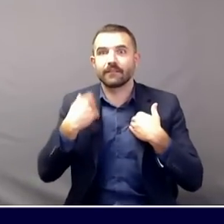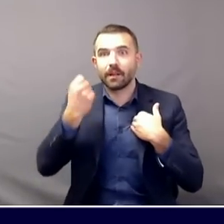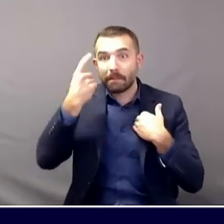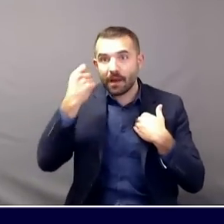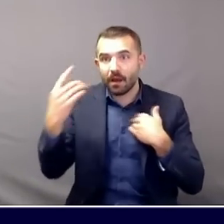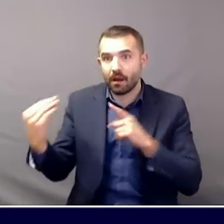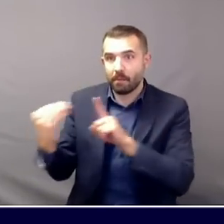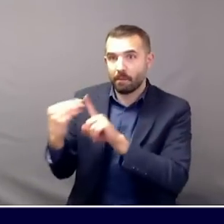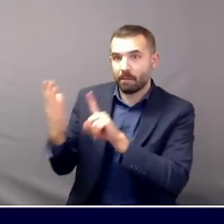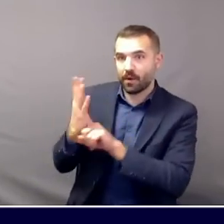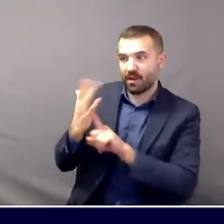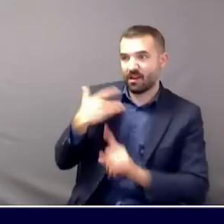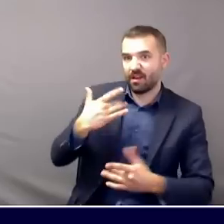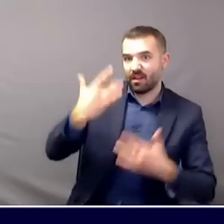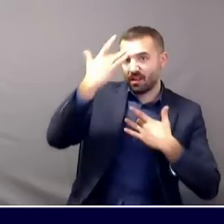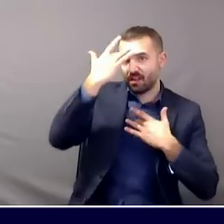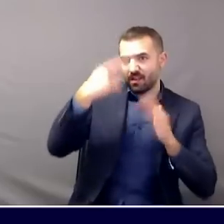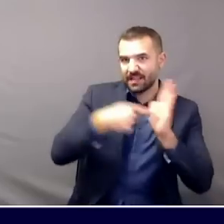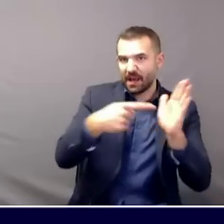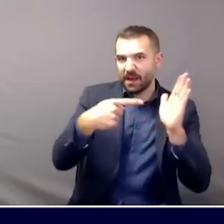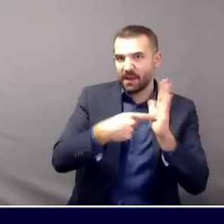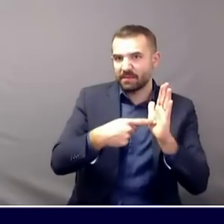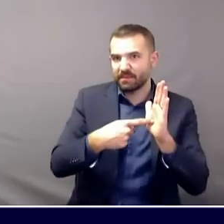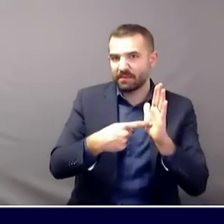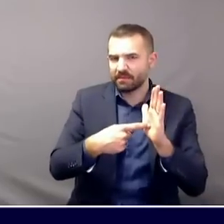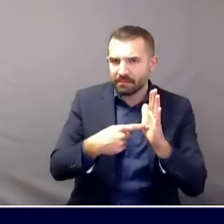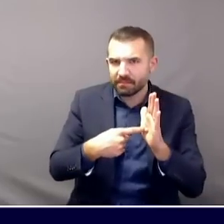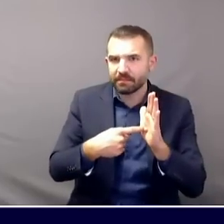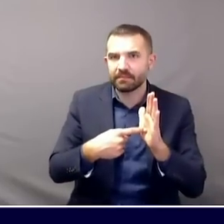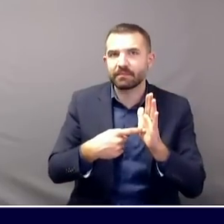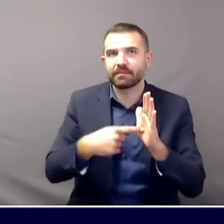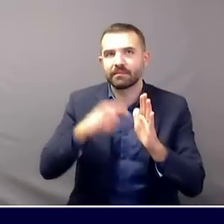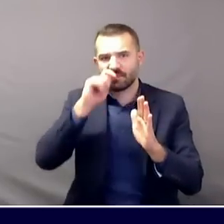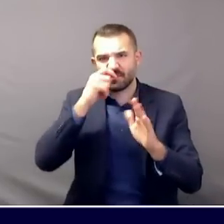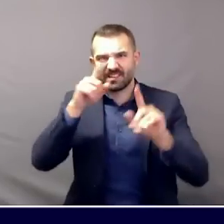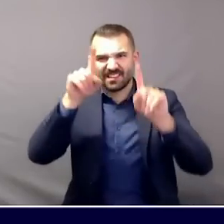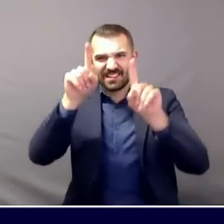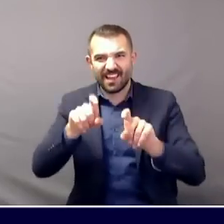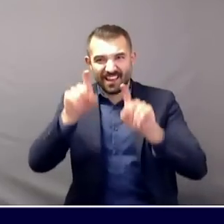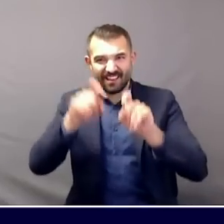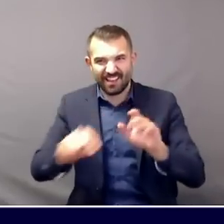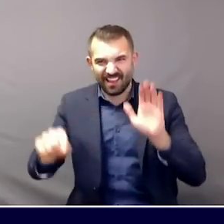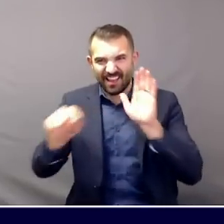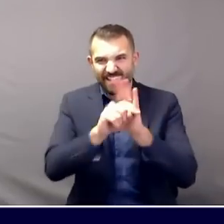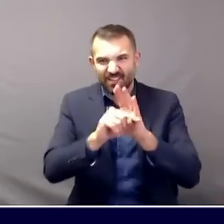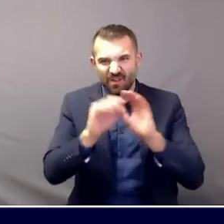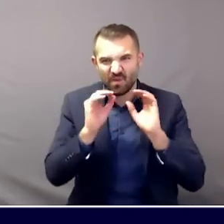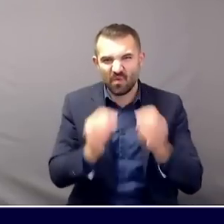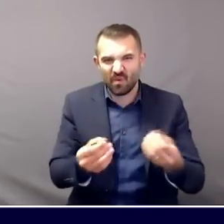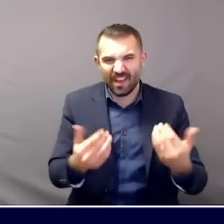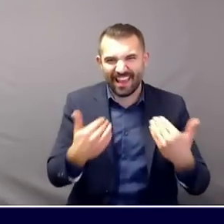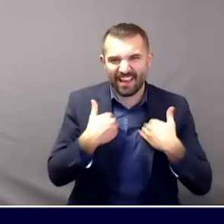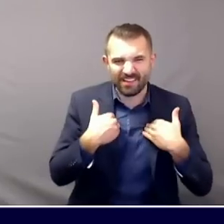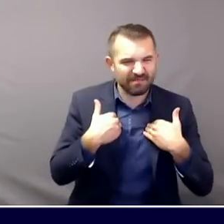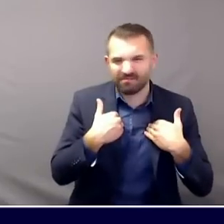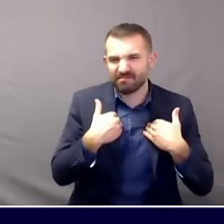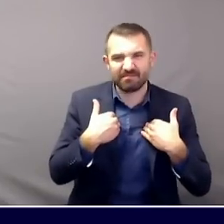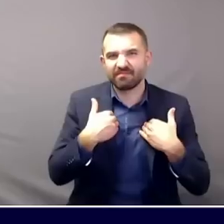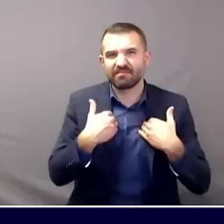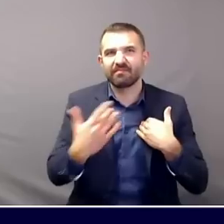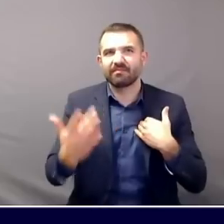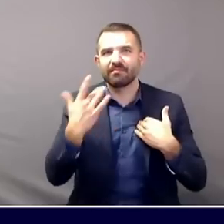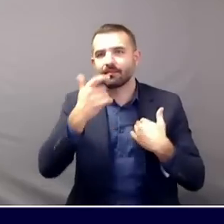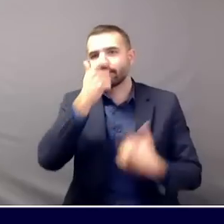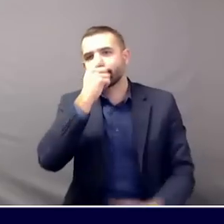developing symptoms are coming back not with COVID-19, but with the cold, rhinovirus. This